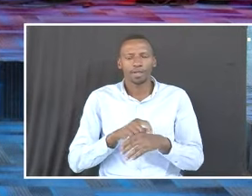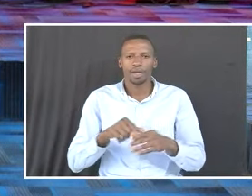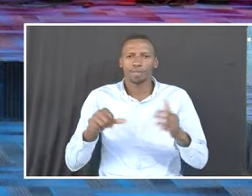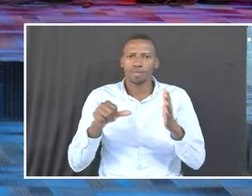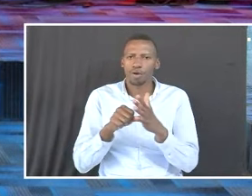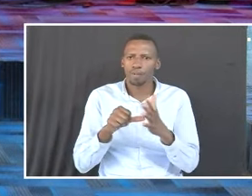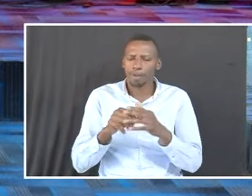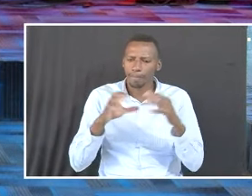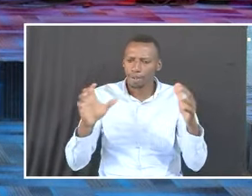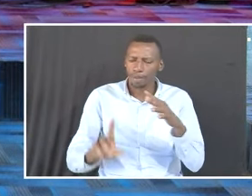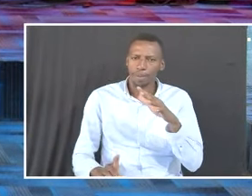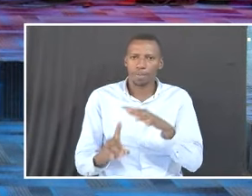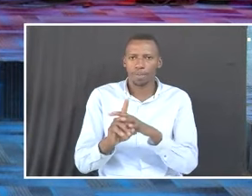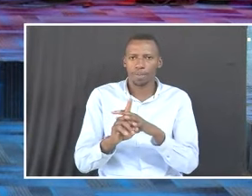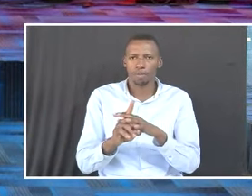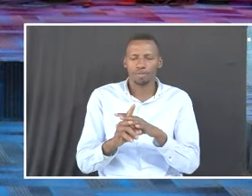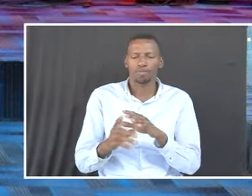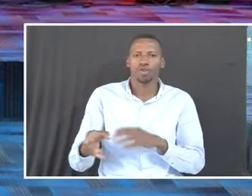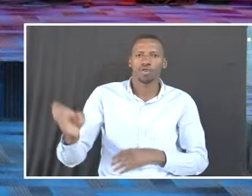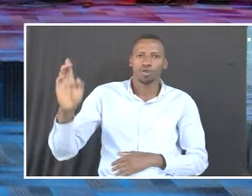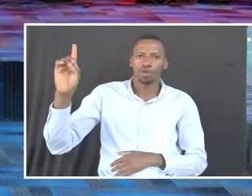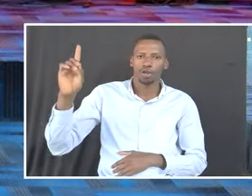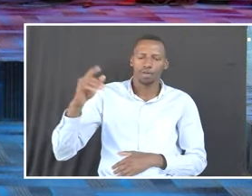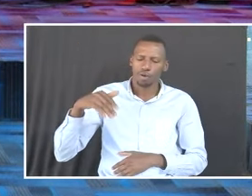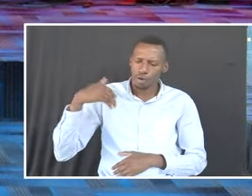God has always a remnant.